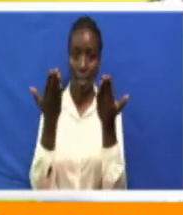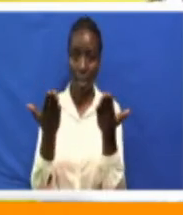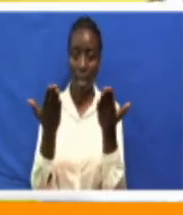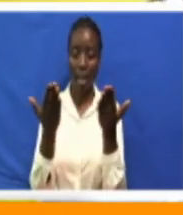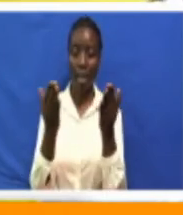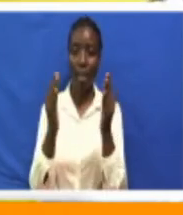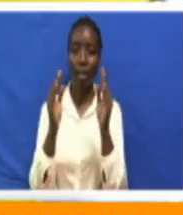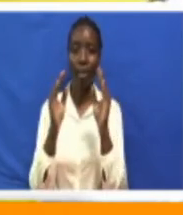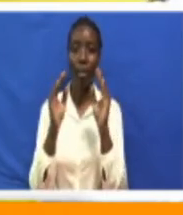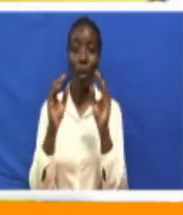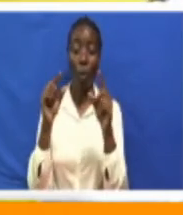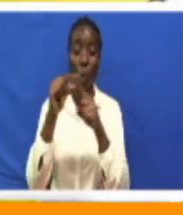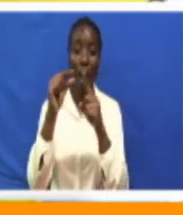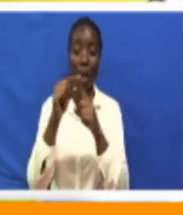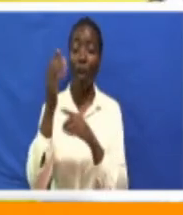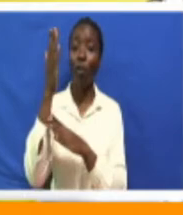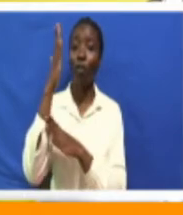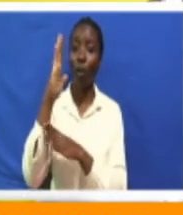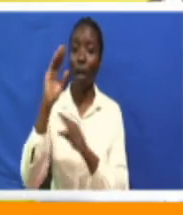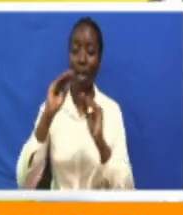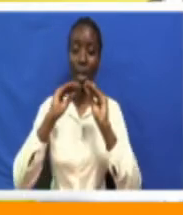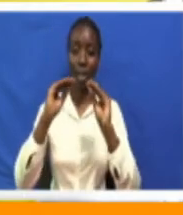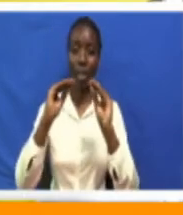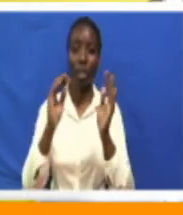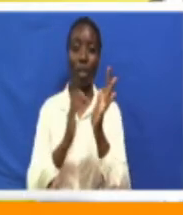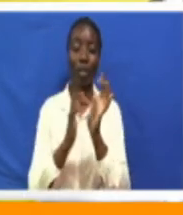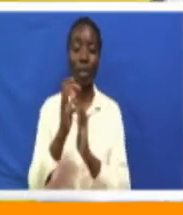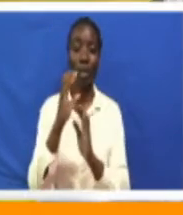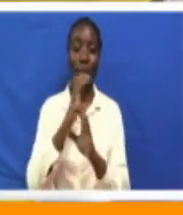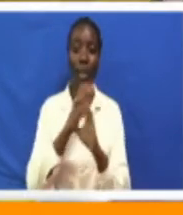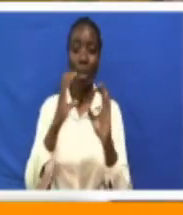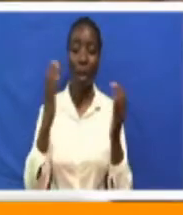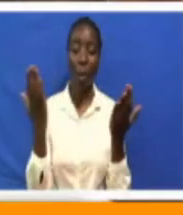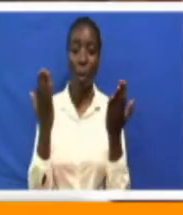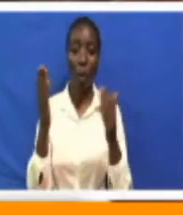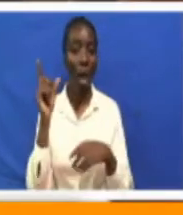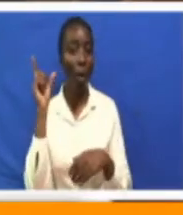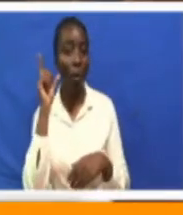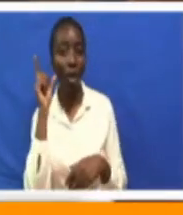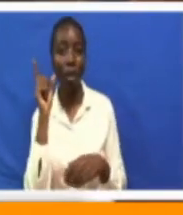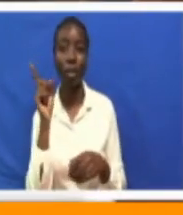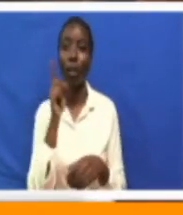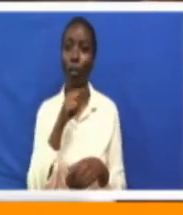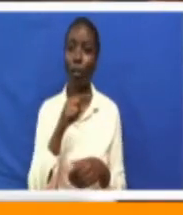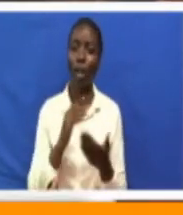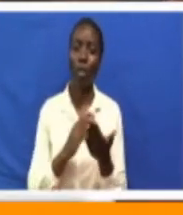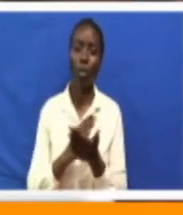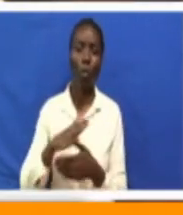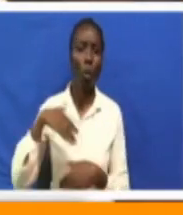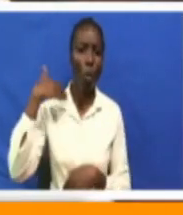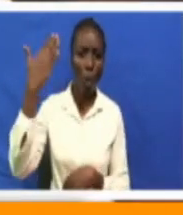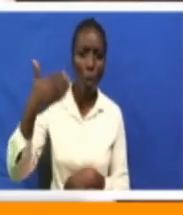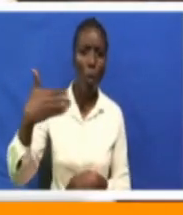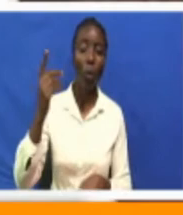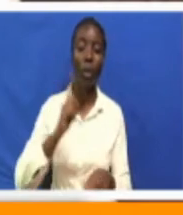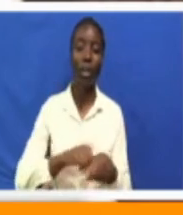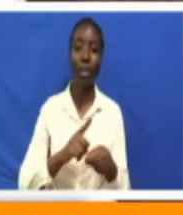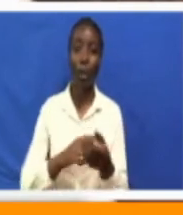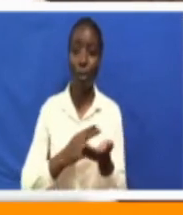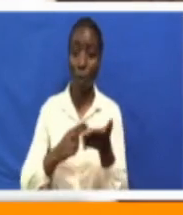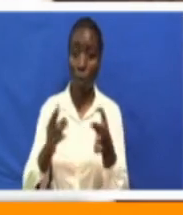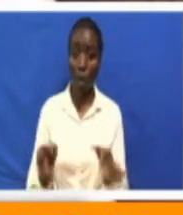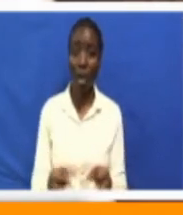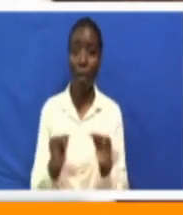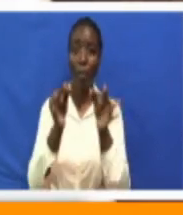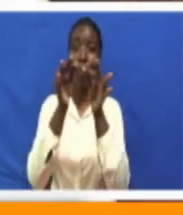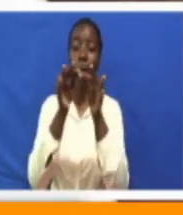Christ which we listen to during every Eucharistic celebration and even